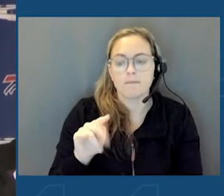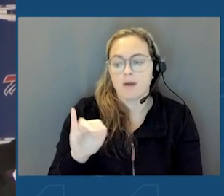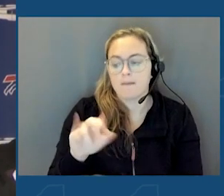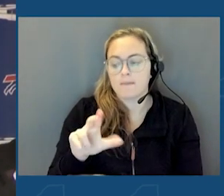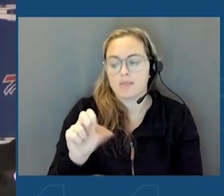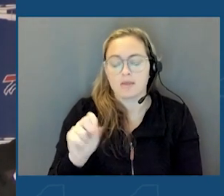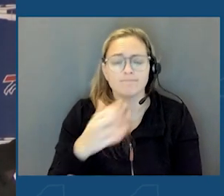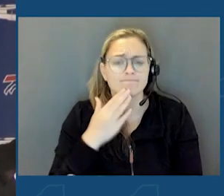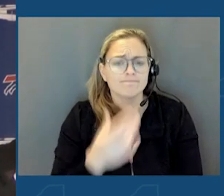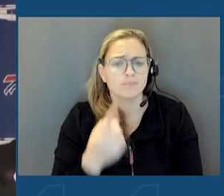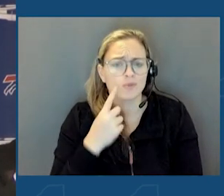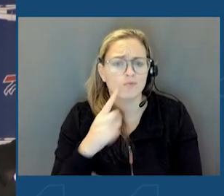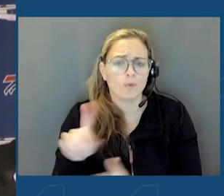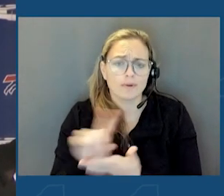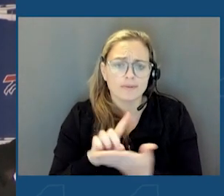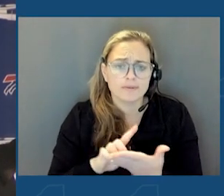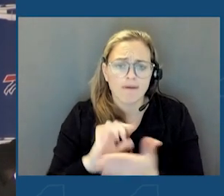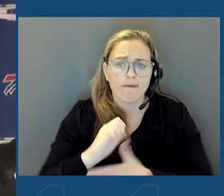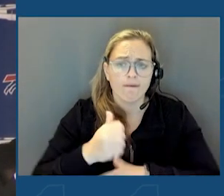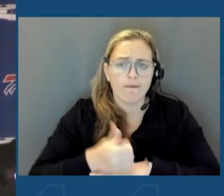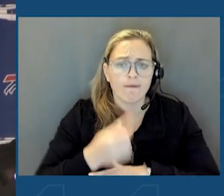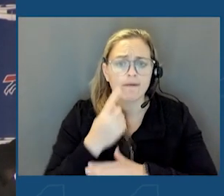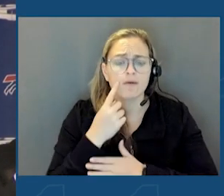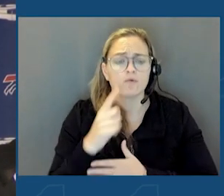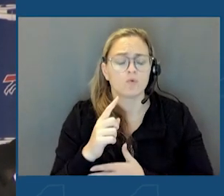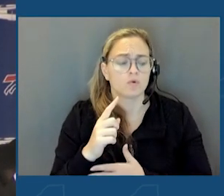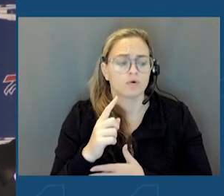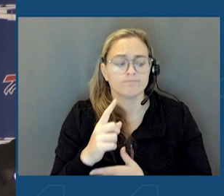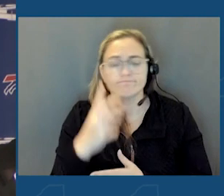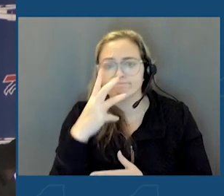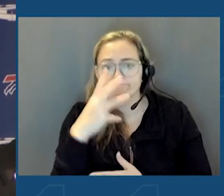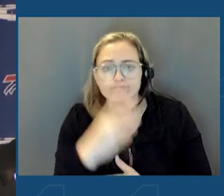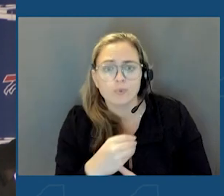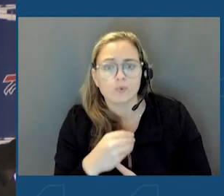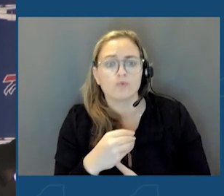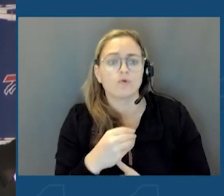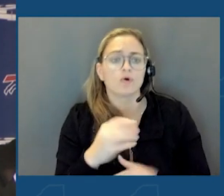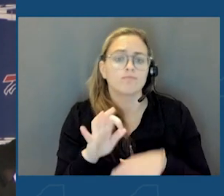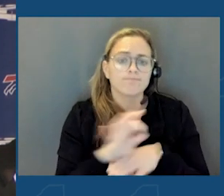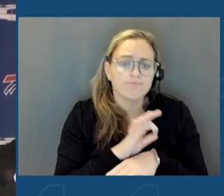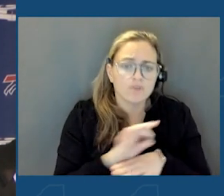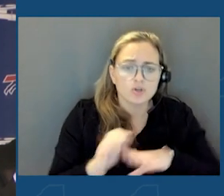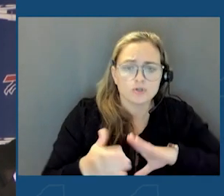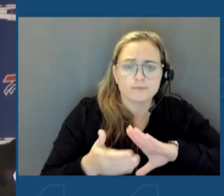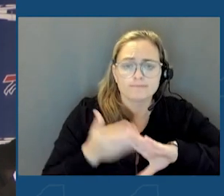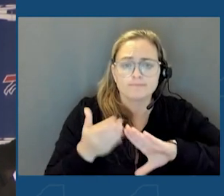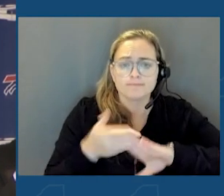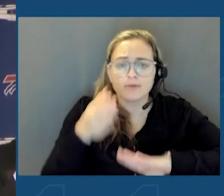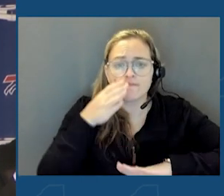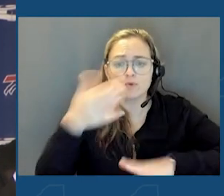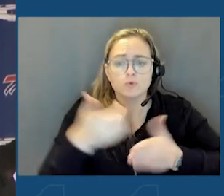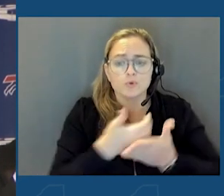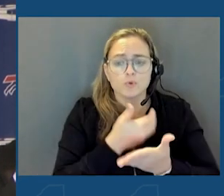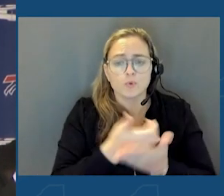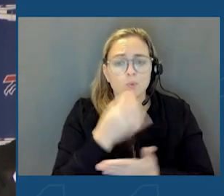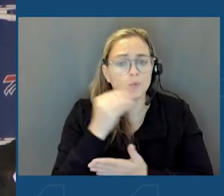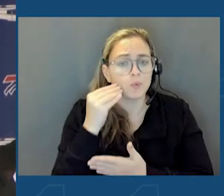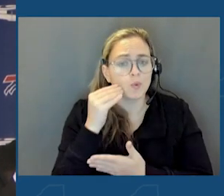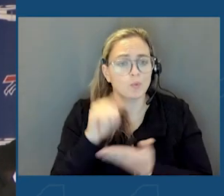thank you for the design of our beautiful, functional, future new home here in New